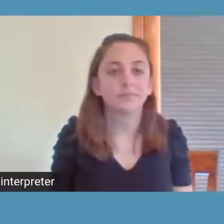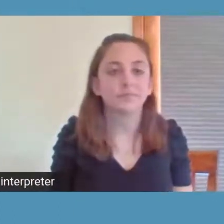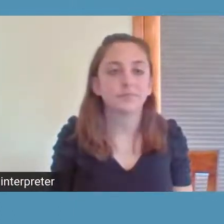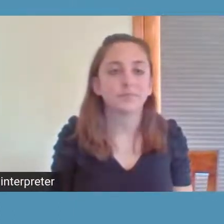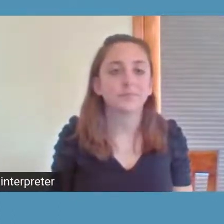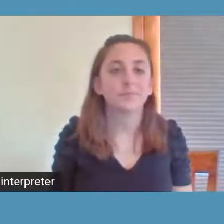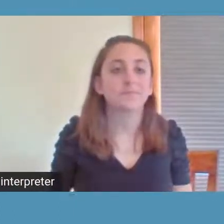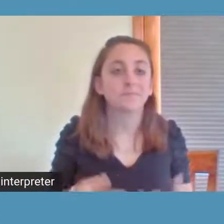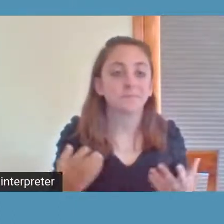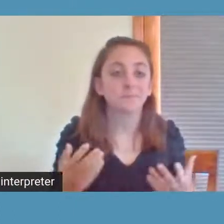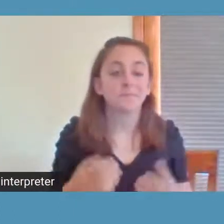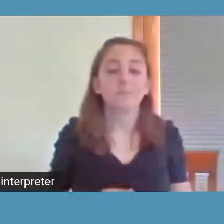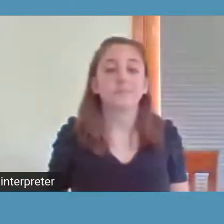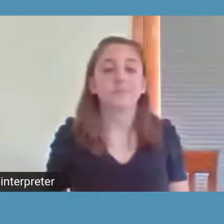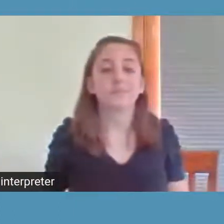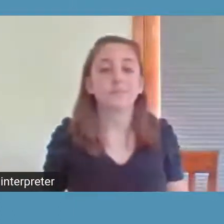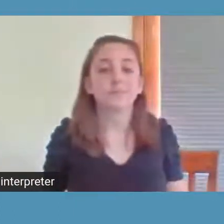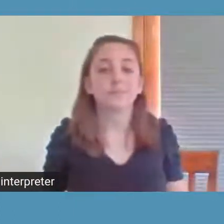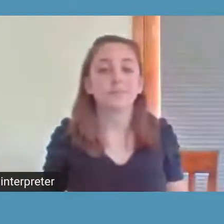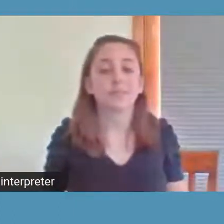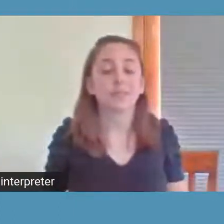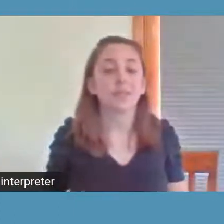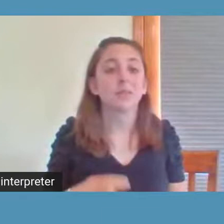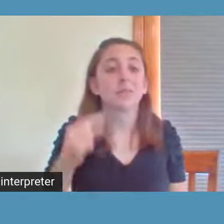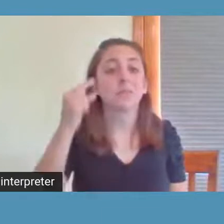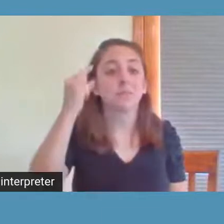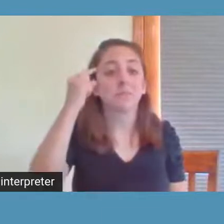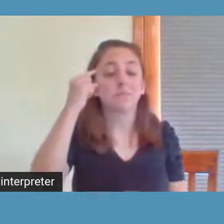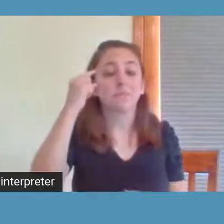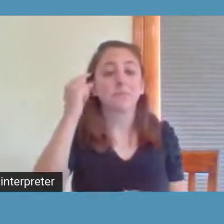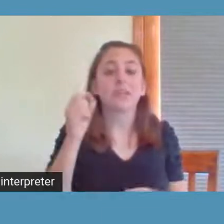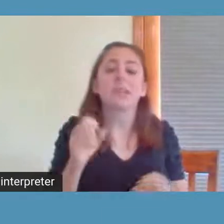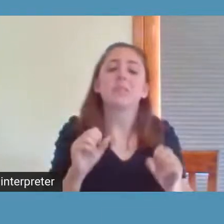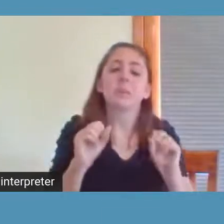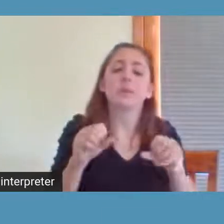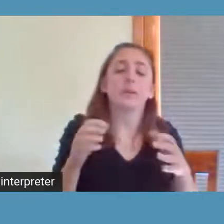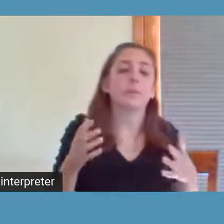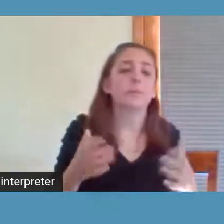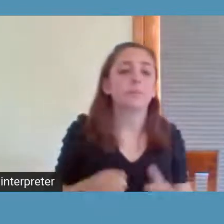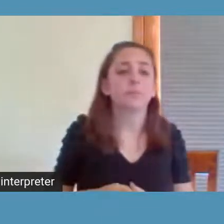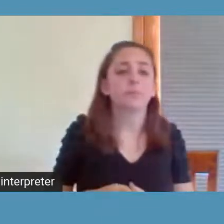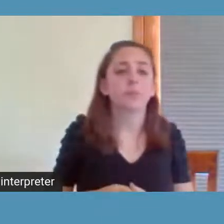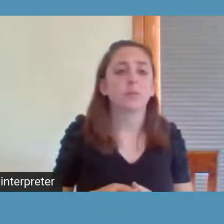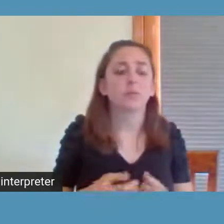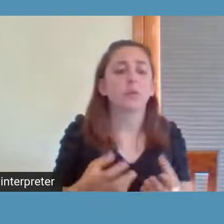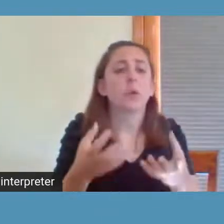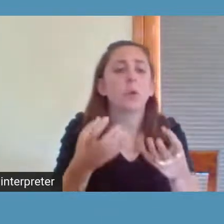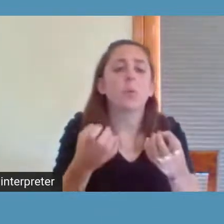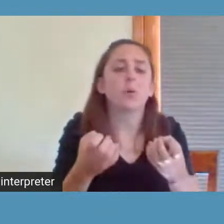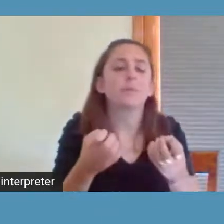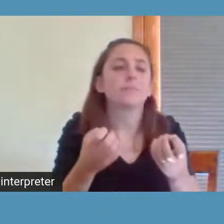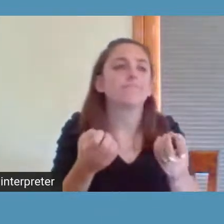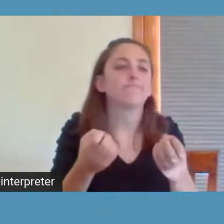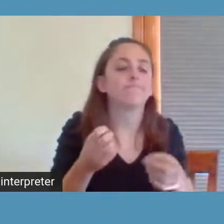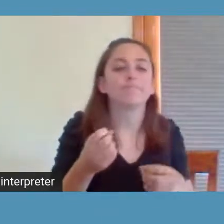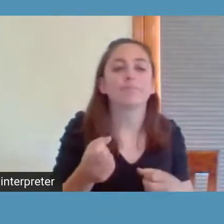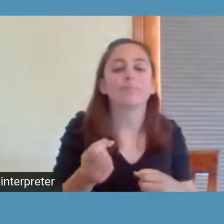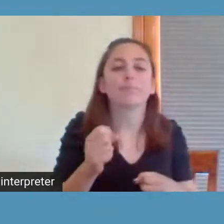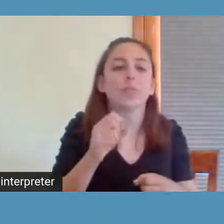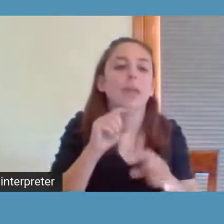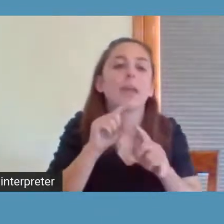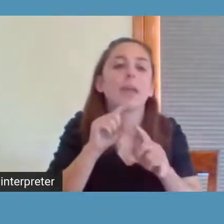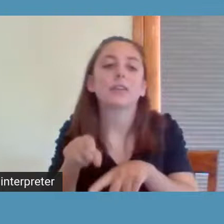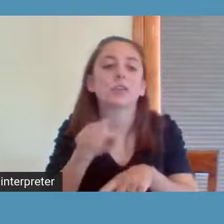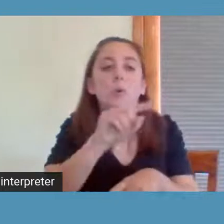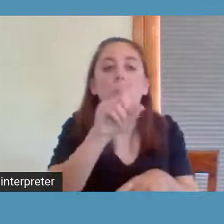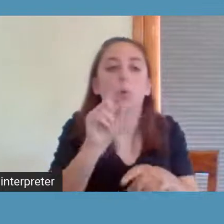So I think we can, and I want to, there's a, I'm sure people have questions. So I want to give some time